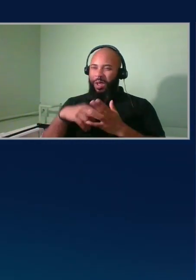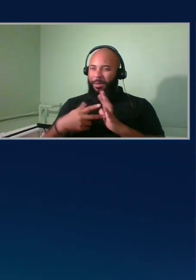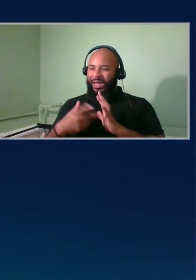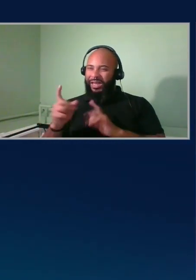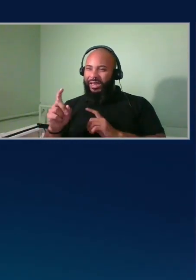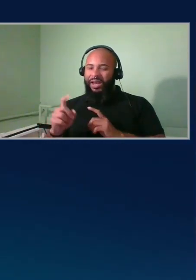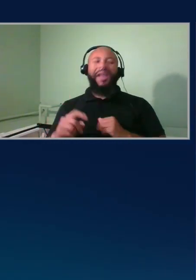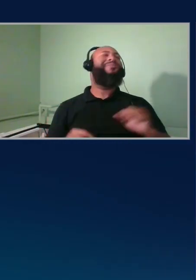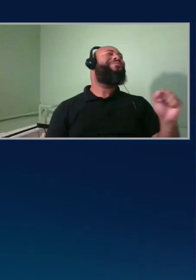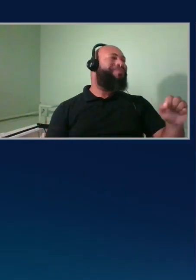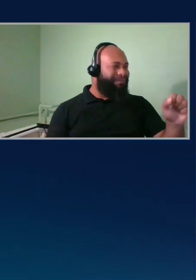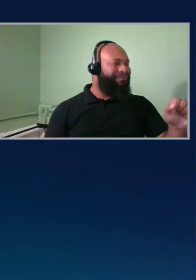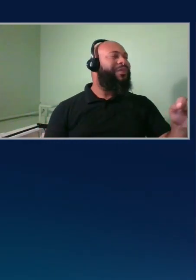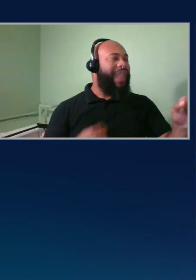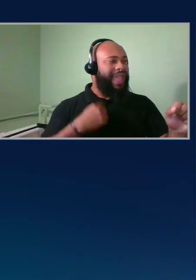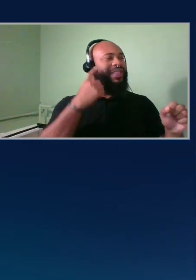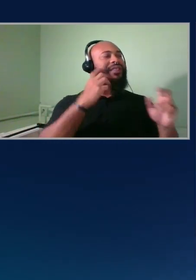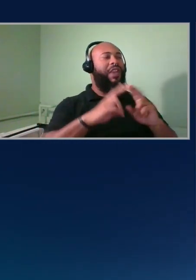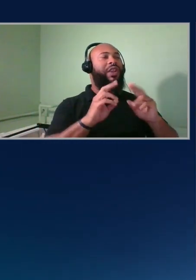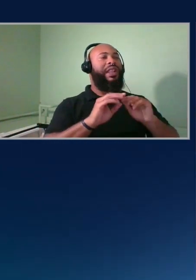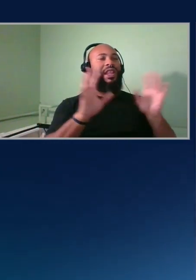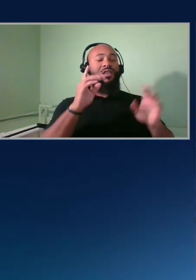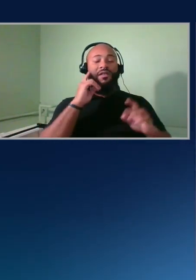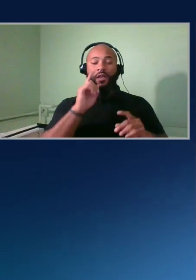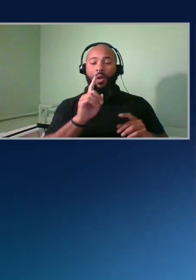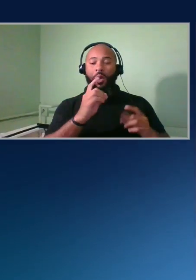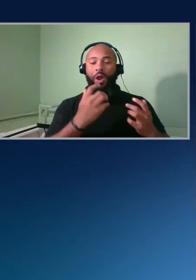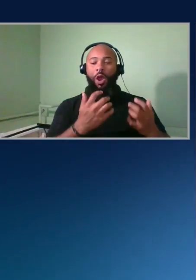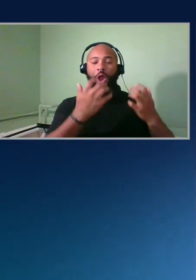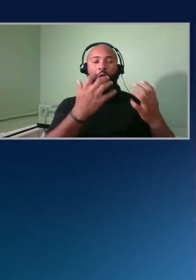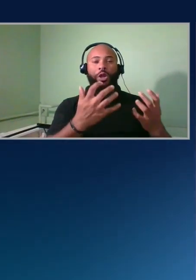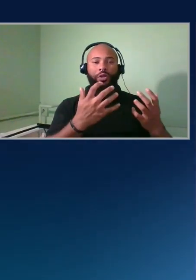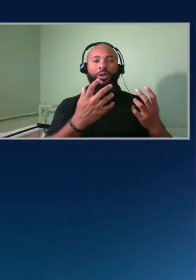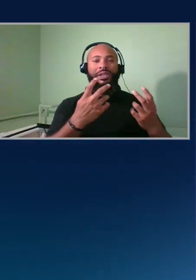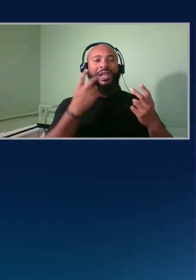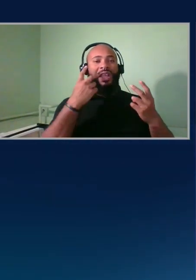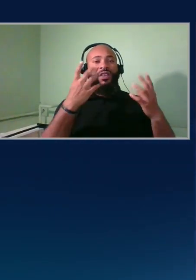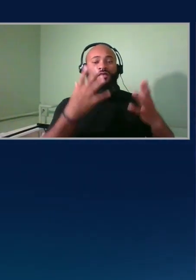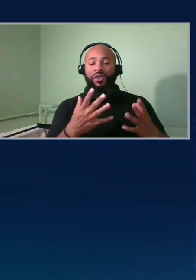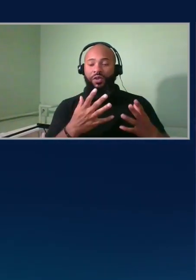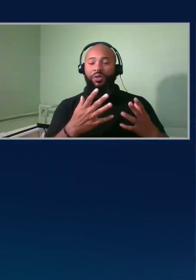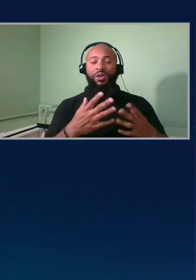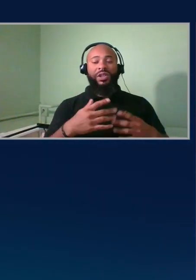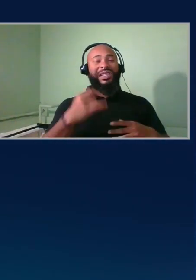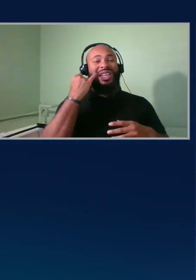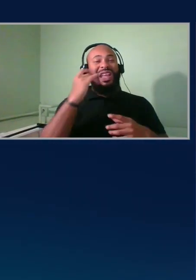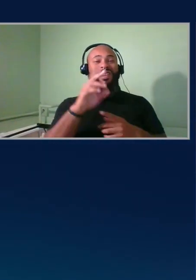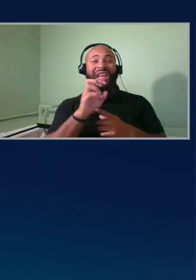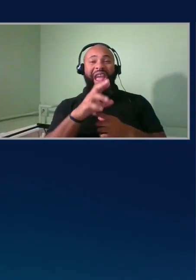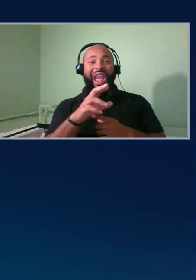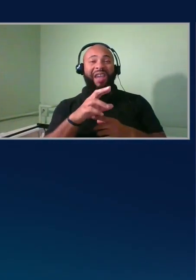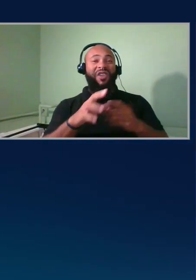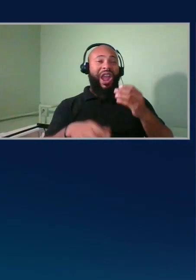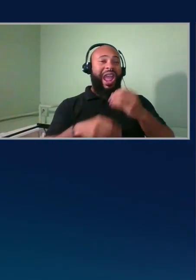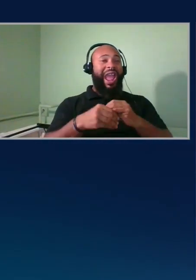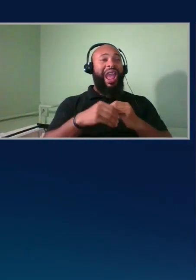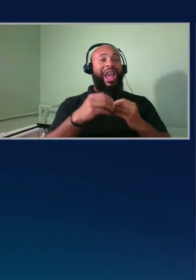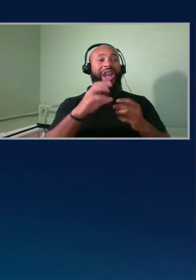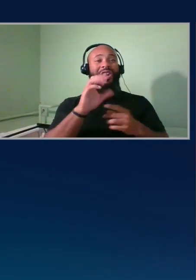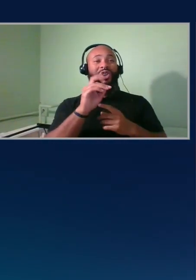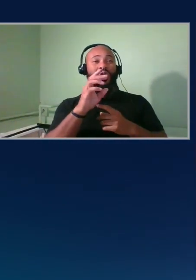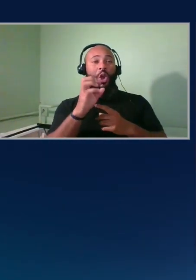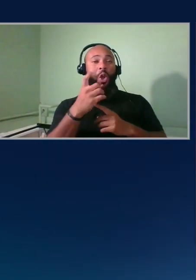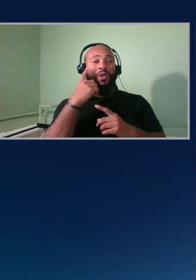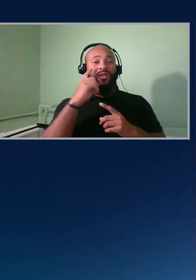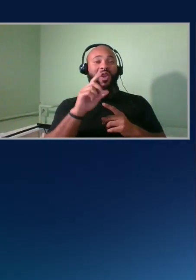it's very clear for like the audience and the viewers, like, should we ever put our code into an AI assistant? Yeah, so I think right